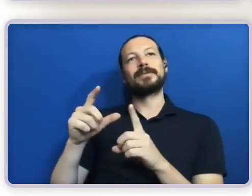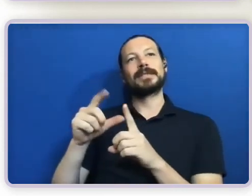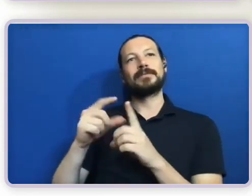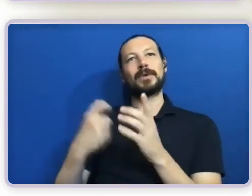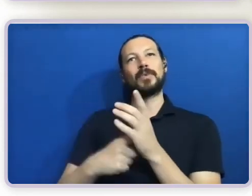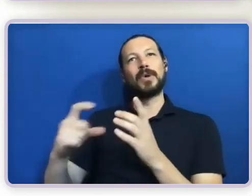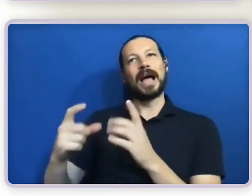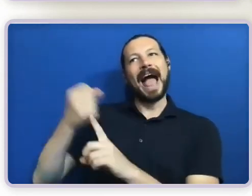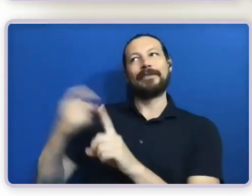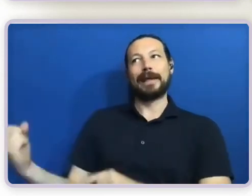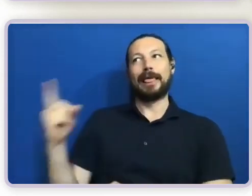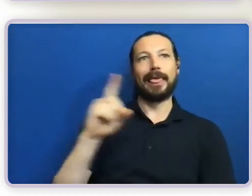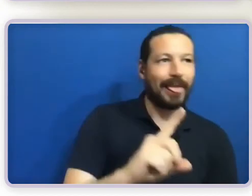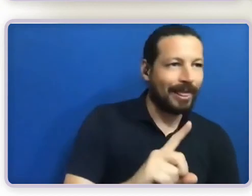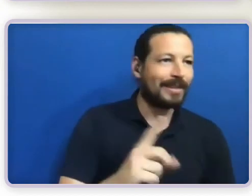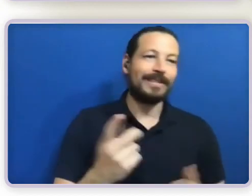Interesting.